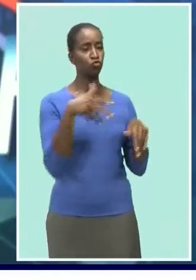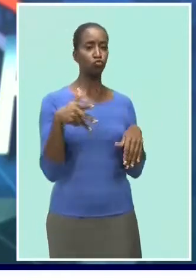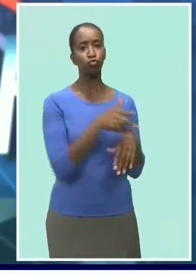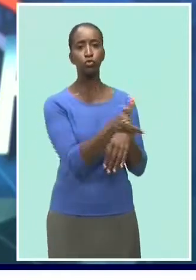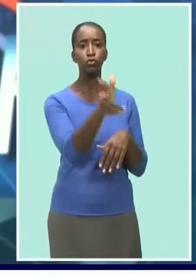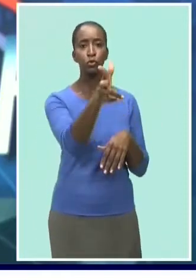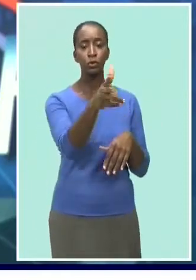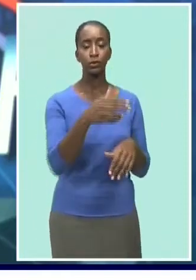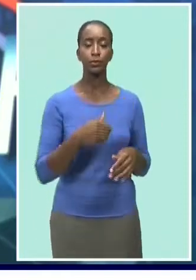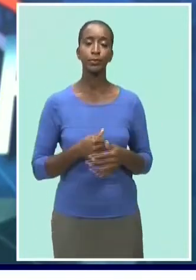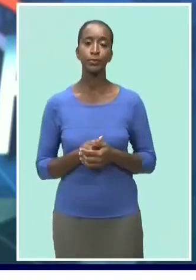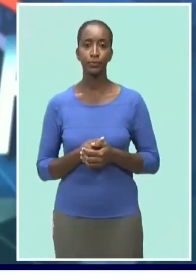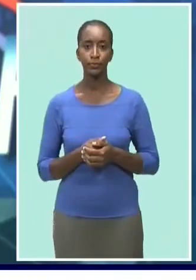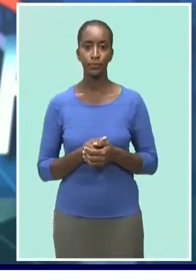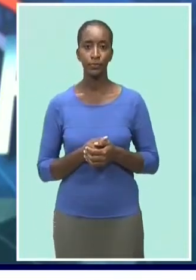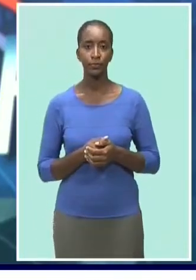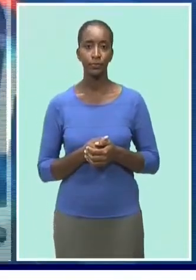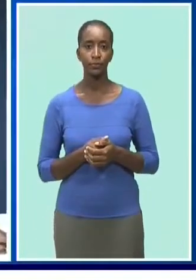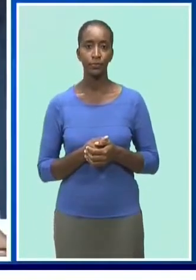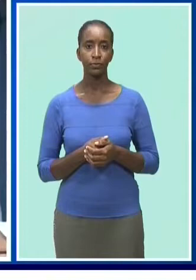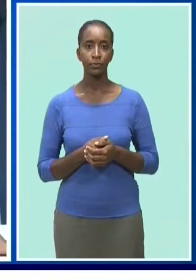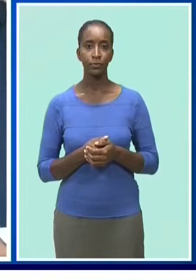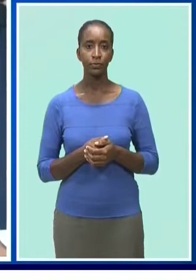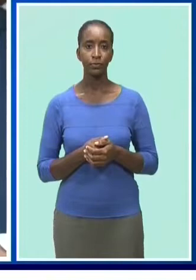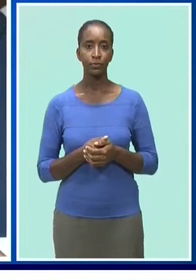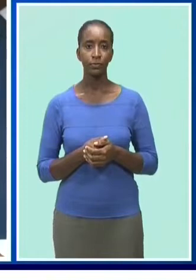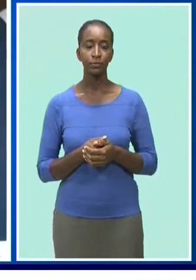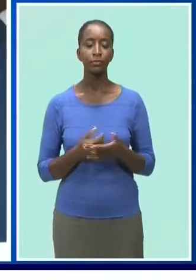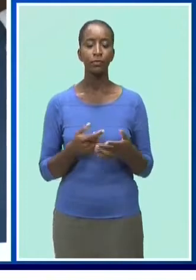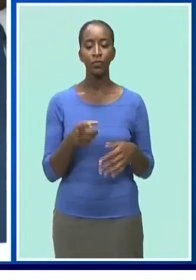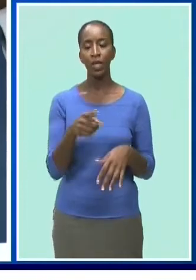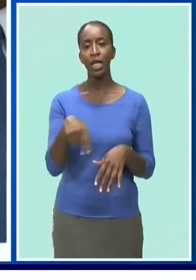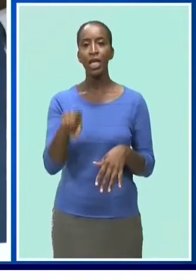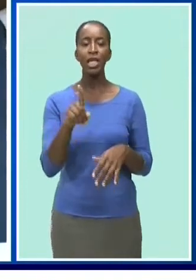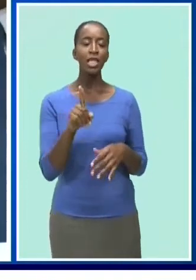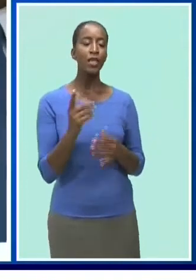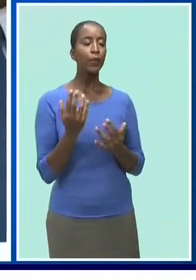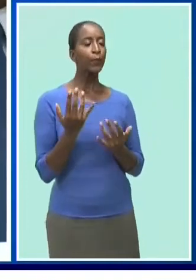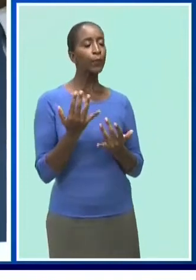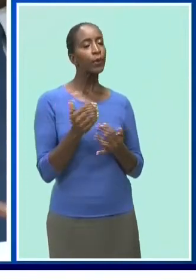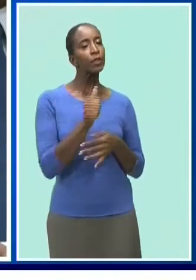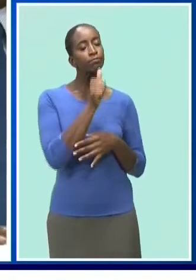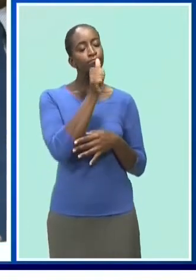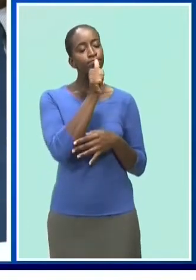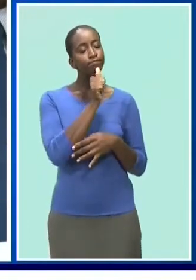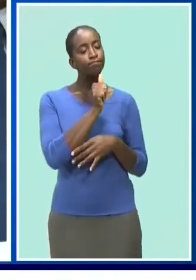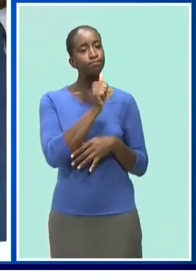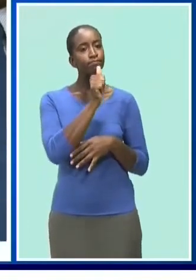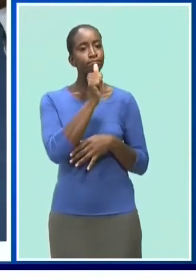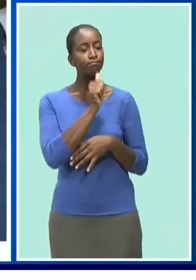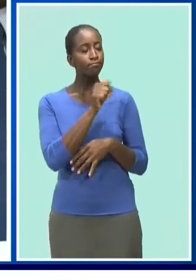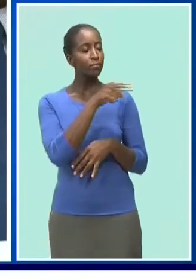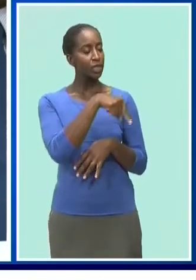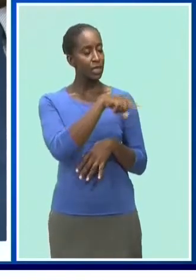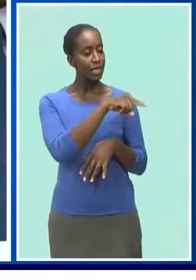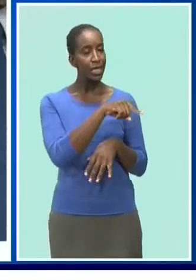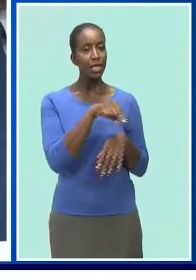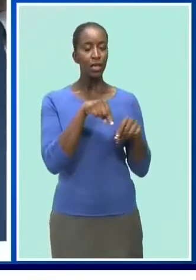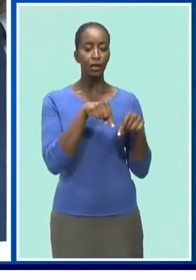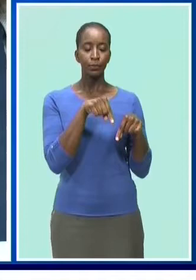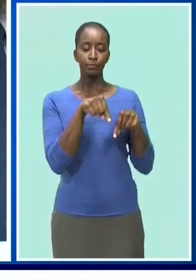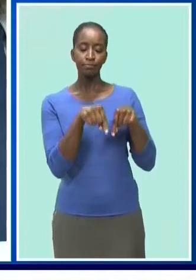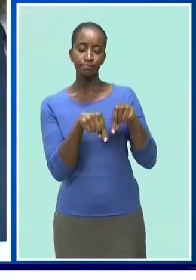bus stops. Because they can't be bothered to wait the few seconds that it may take